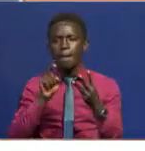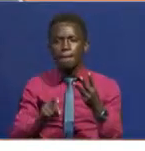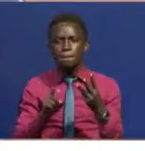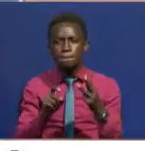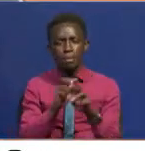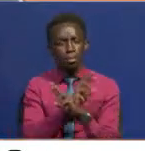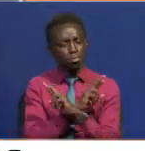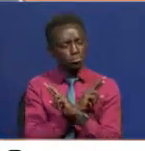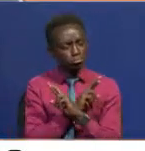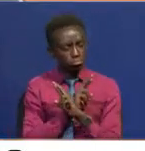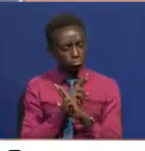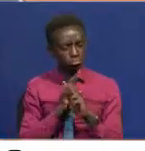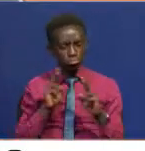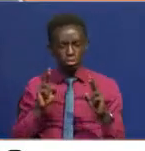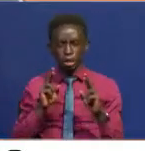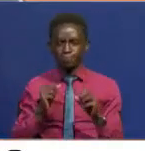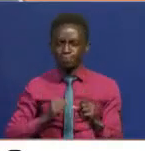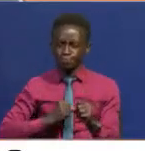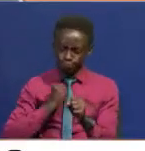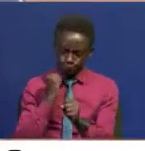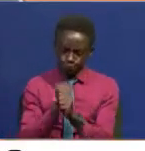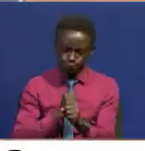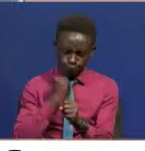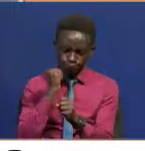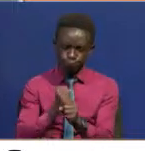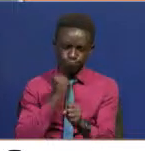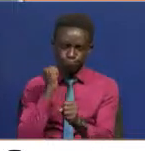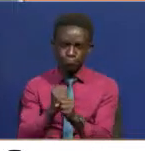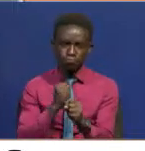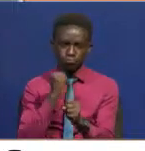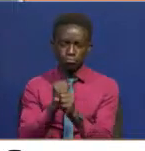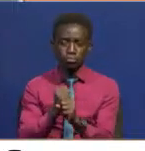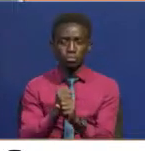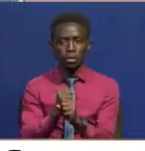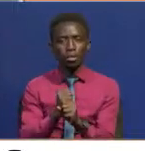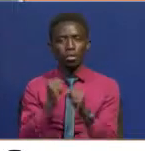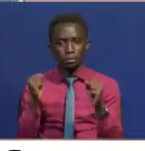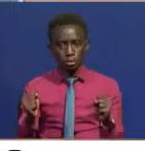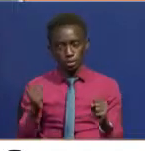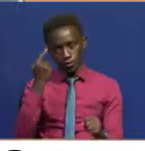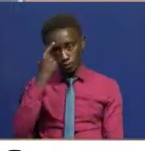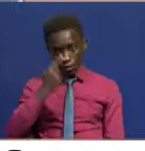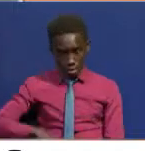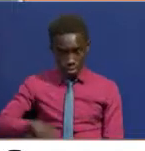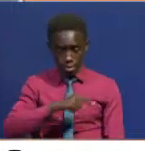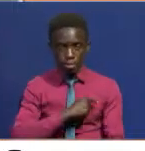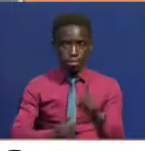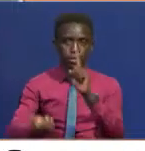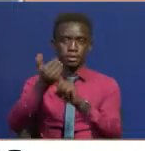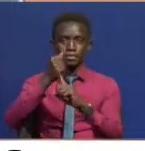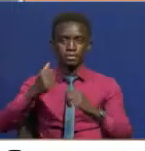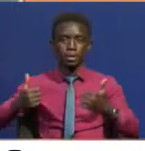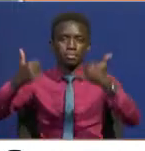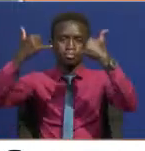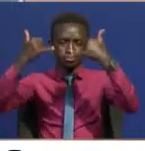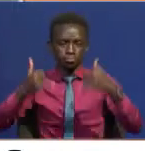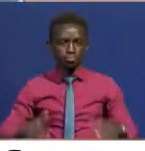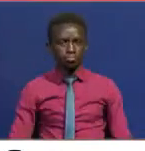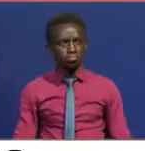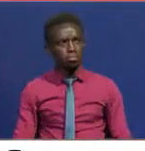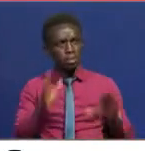dedicated for us to actually win that cup. Yeah. Huh? Yeah. Right. President, this is now for